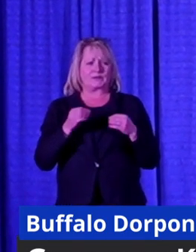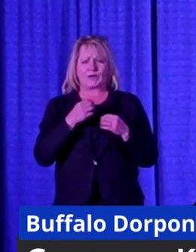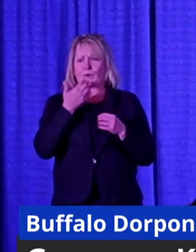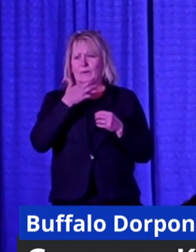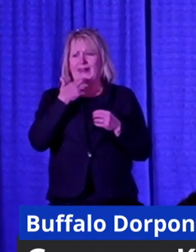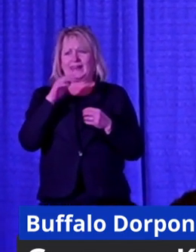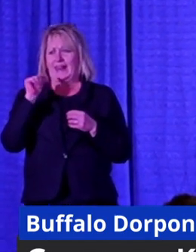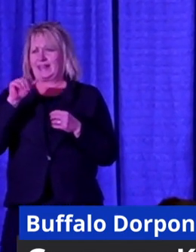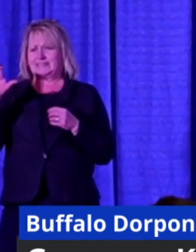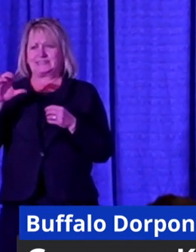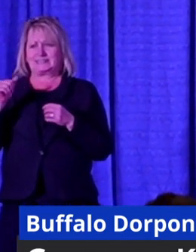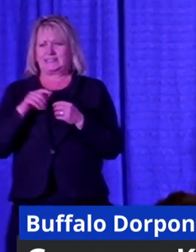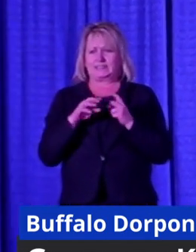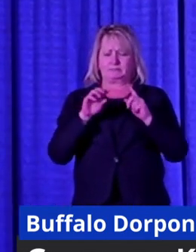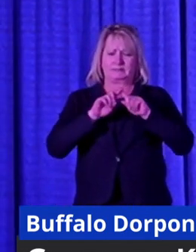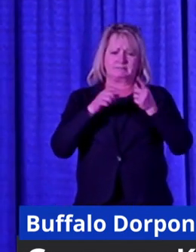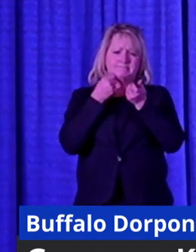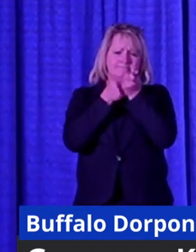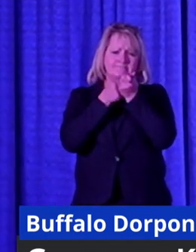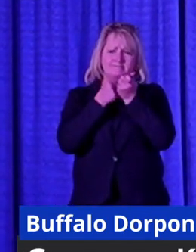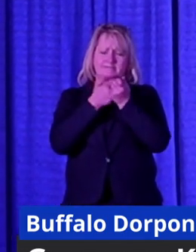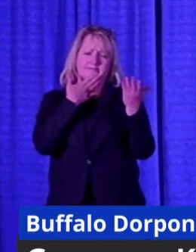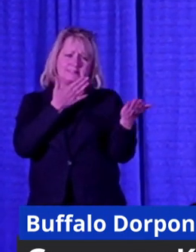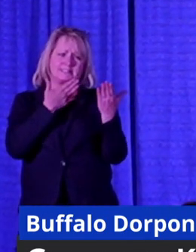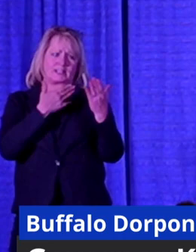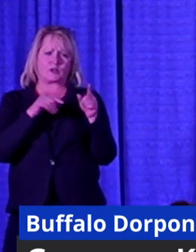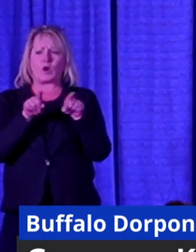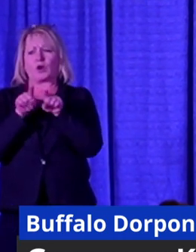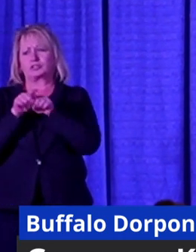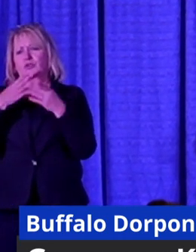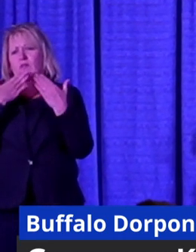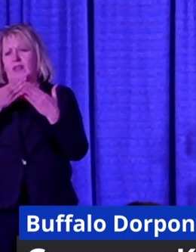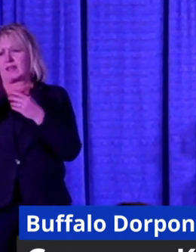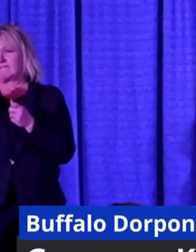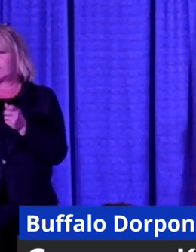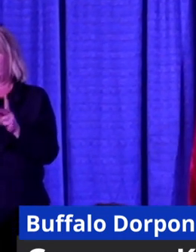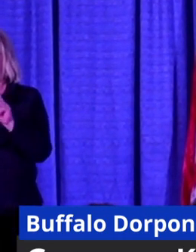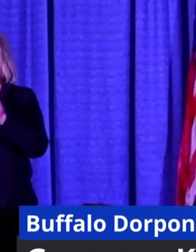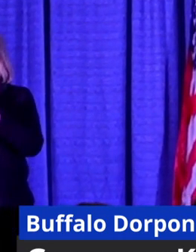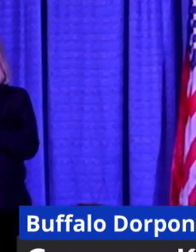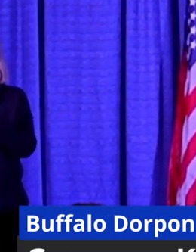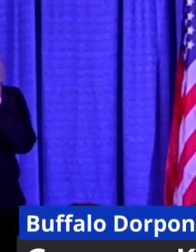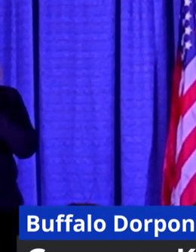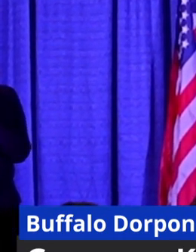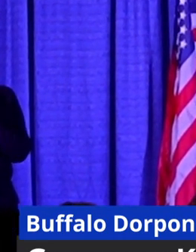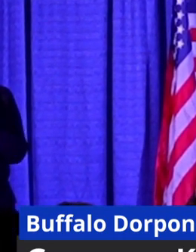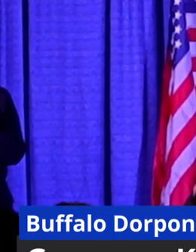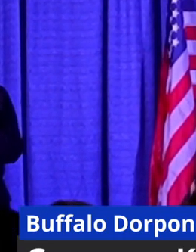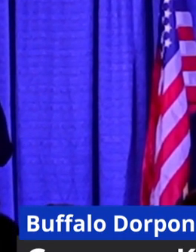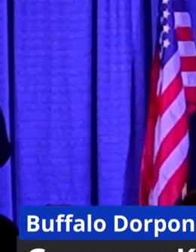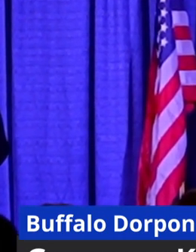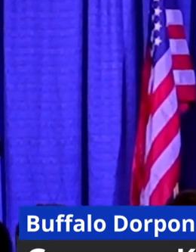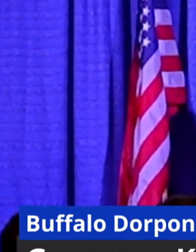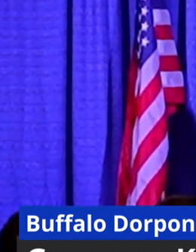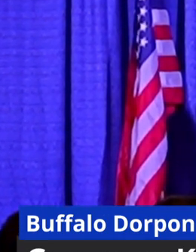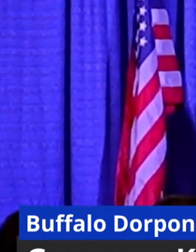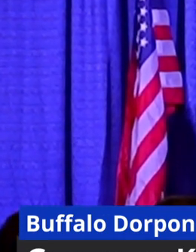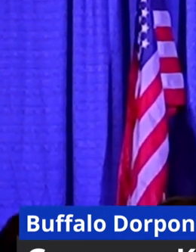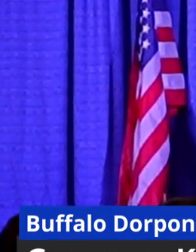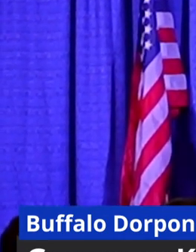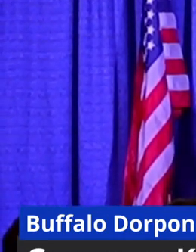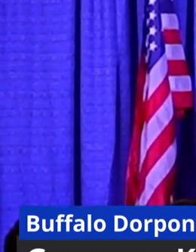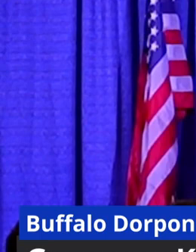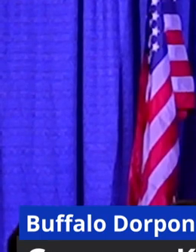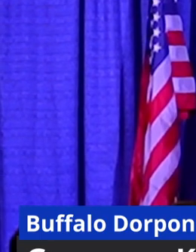and has been on this journey a long time. And I thank her. I also thank a couple of people, Melissa Wachensky.